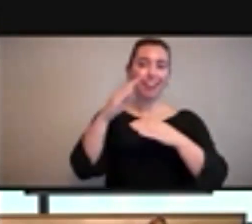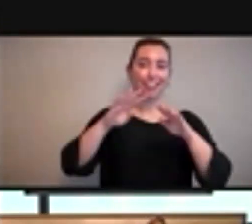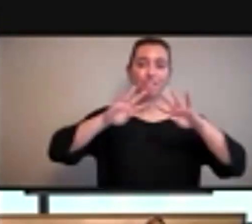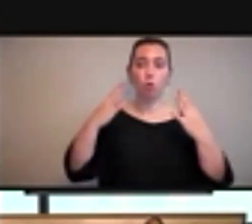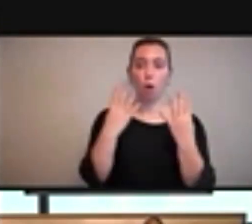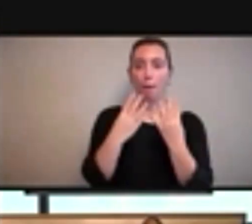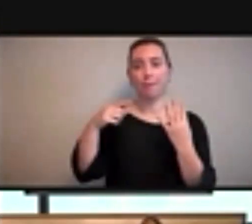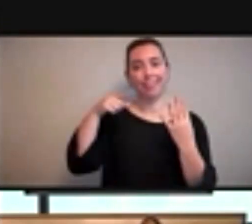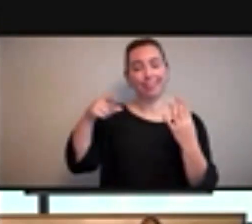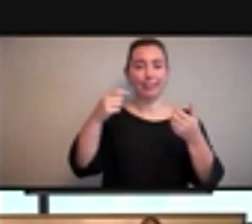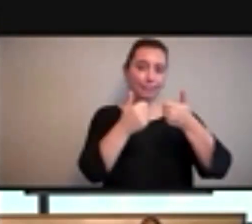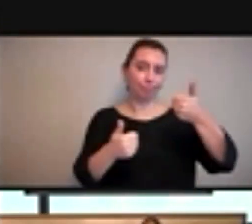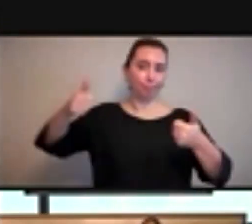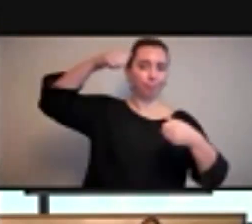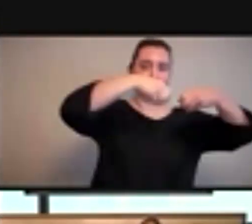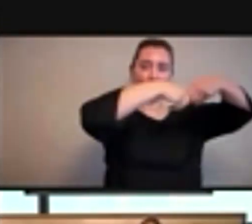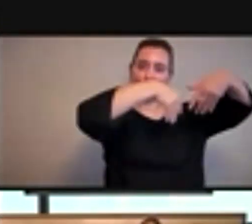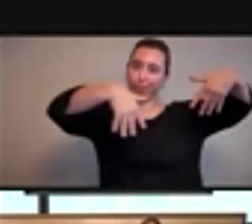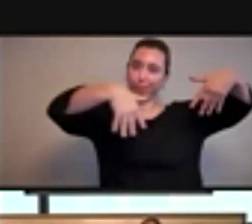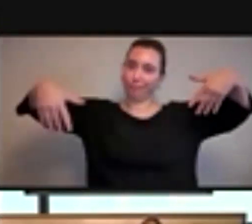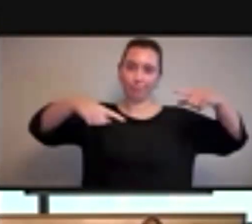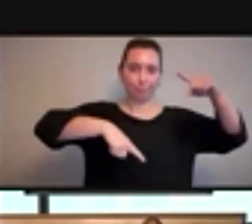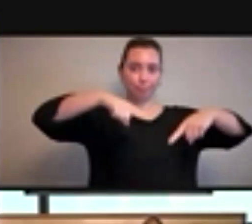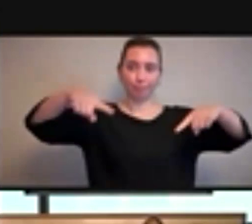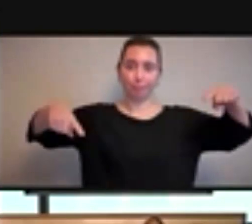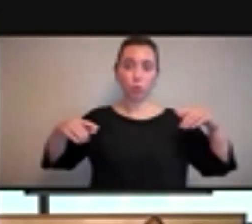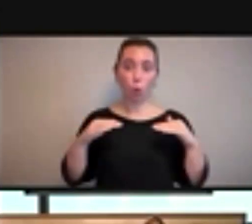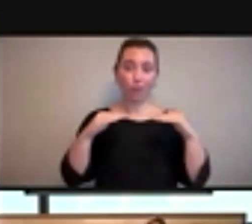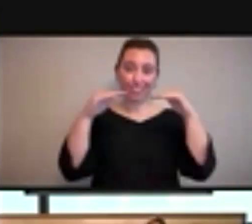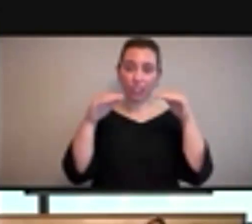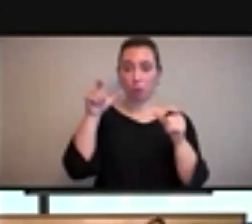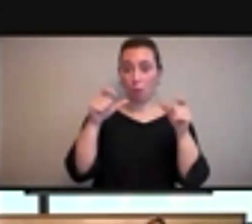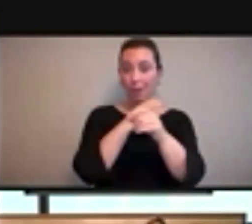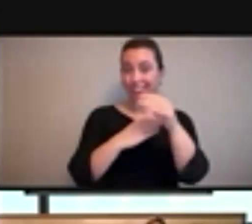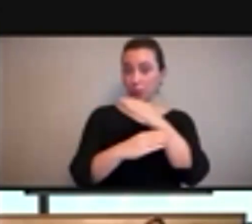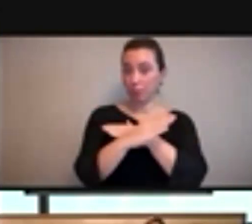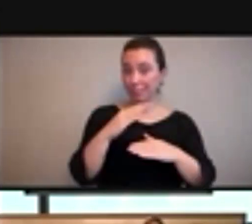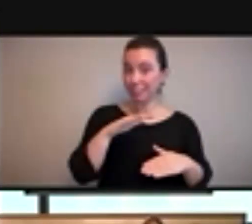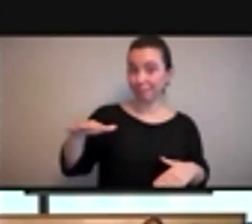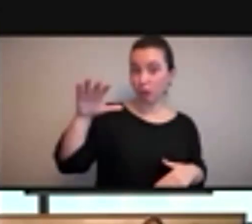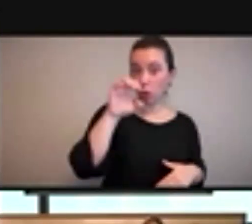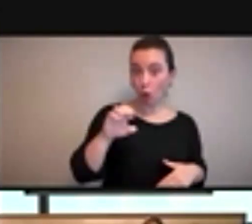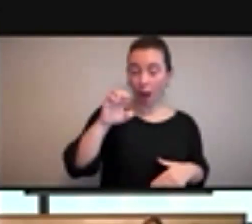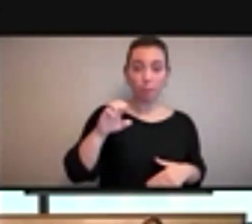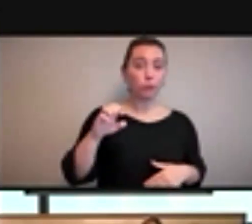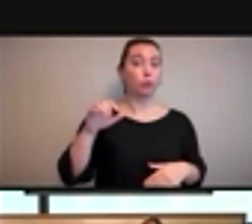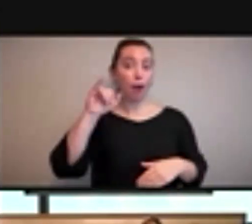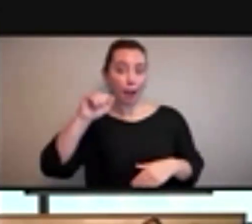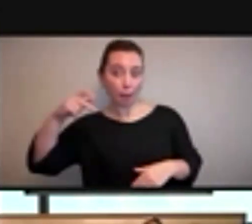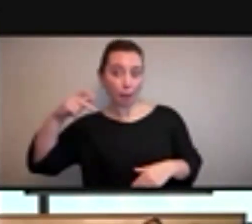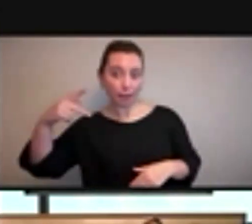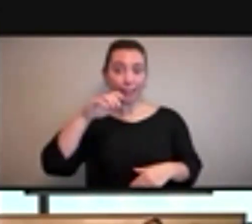for all organizations for persons with disabilities in Europe, to collaborate on this celebration that we do annually since